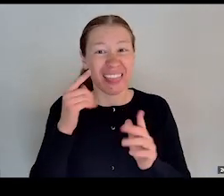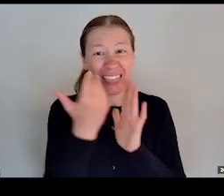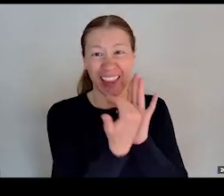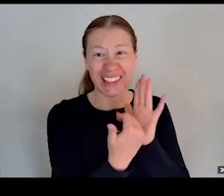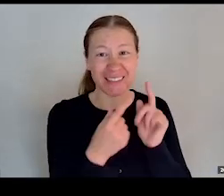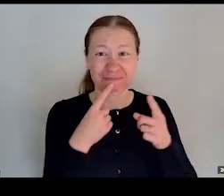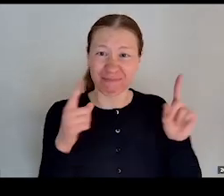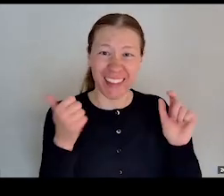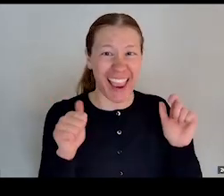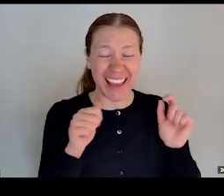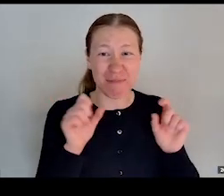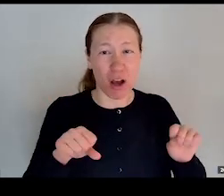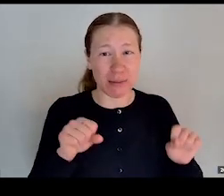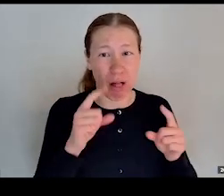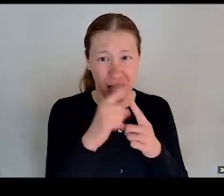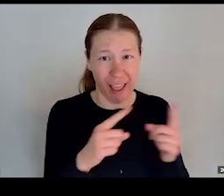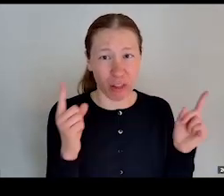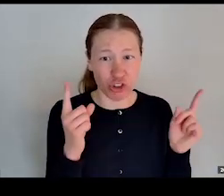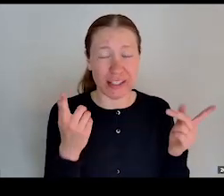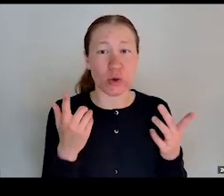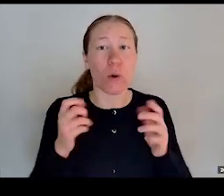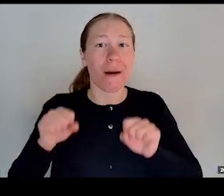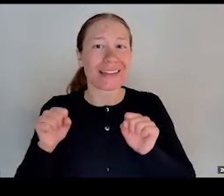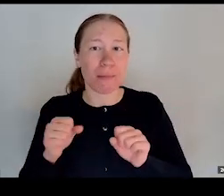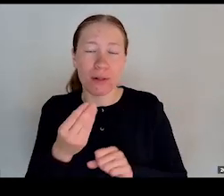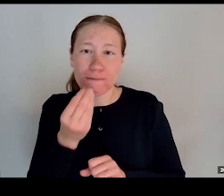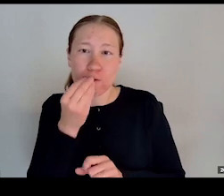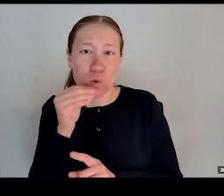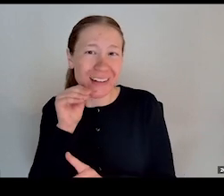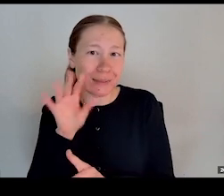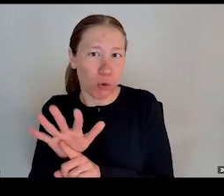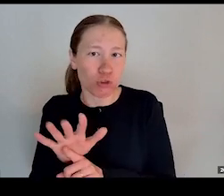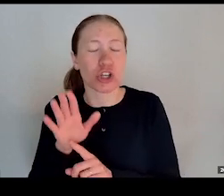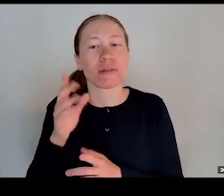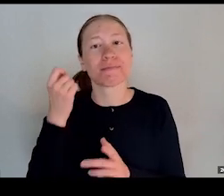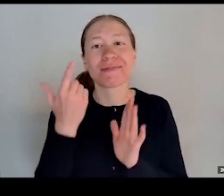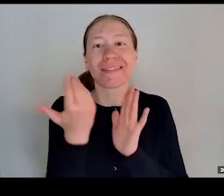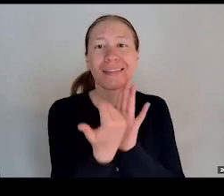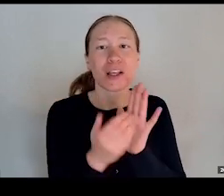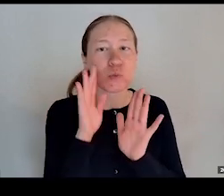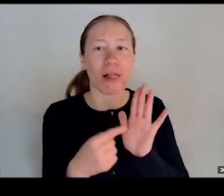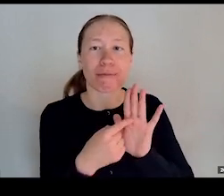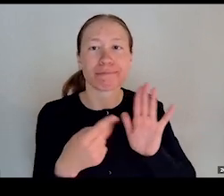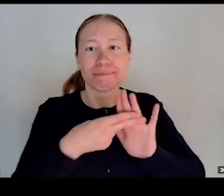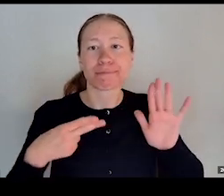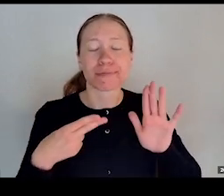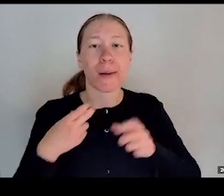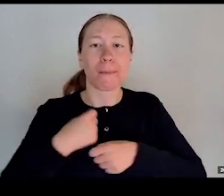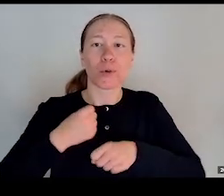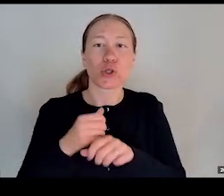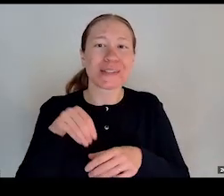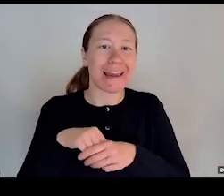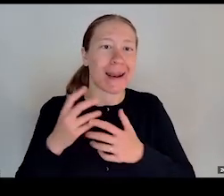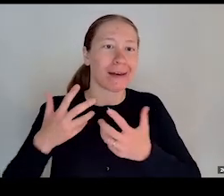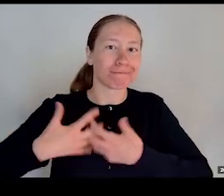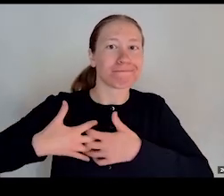to them. So a lot of times on an ingredient list, it will also say produced in a factory that processes tree nuts. We want to